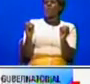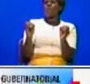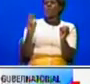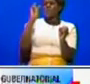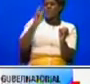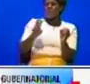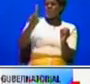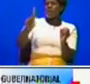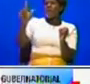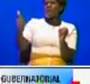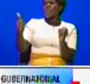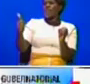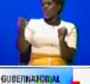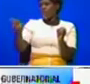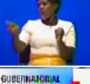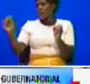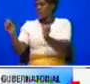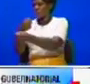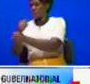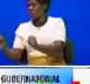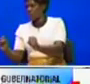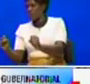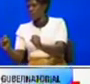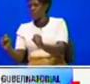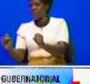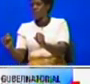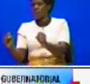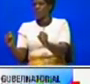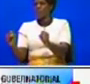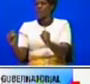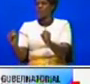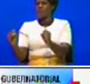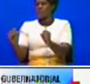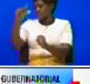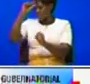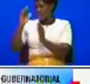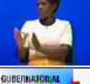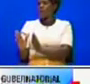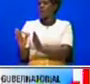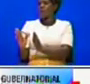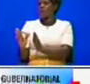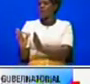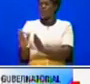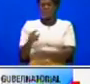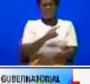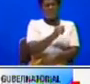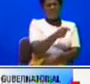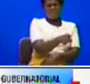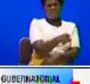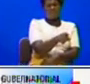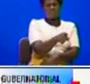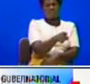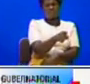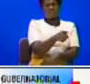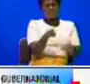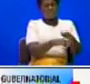each other. That one is not capable of being the governor, and the other one is capable of